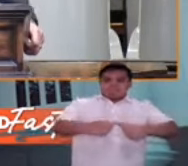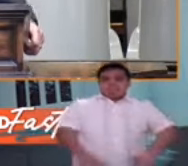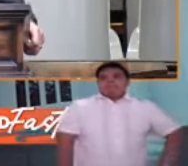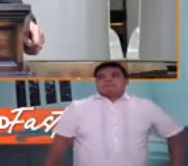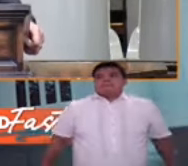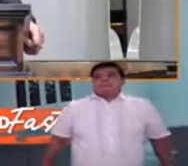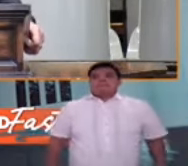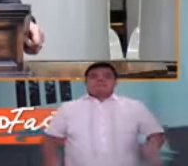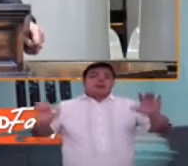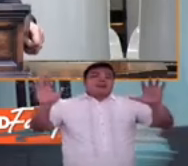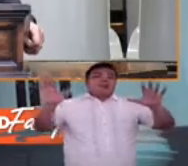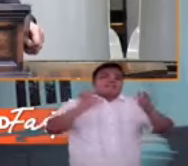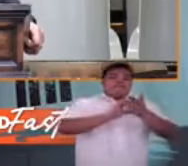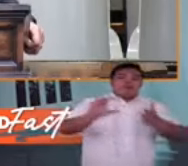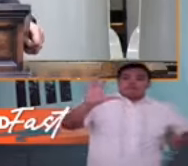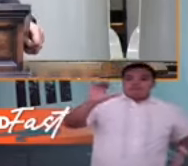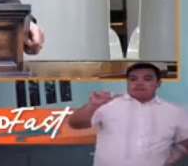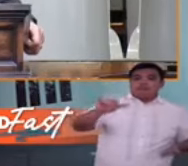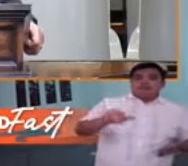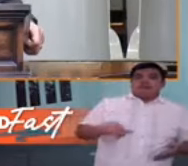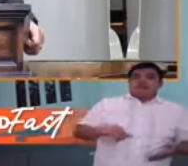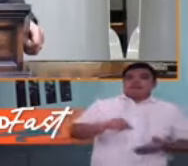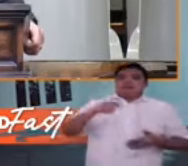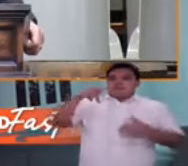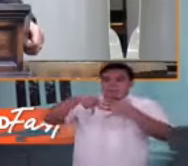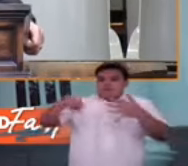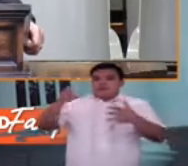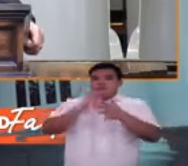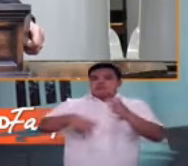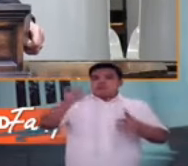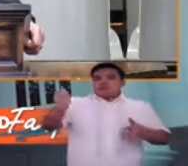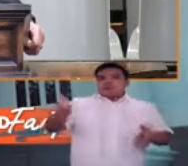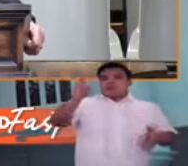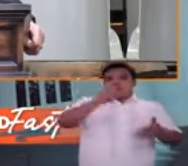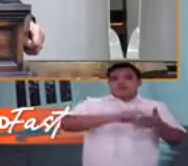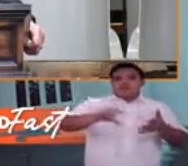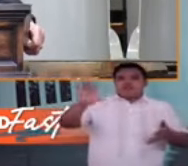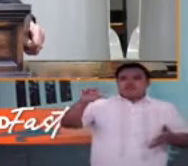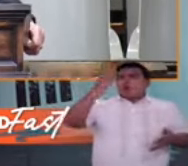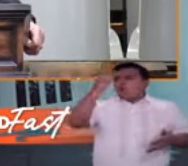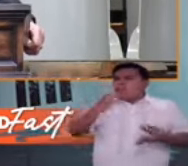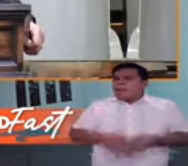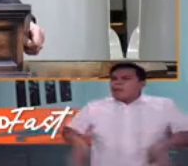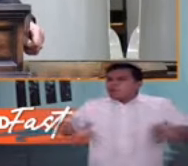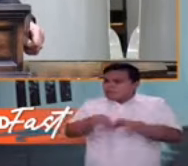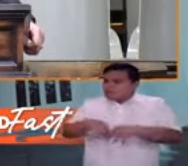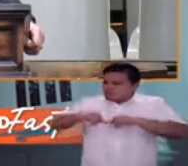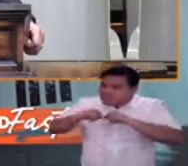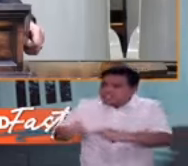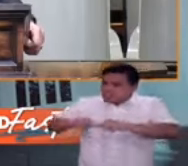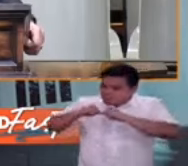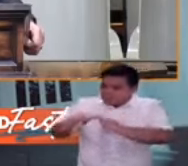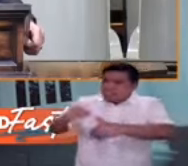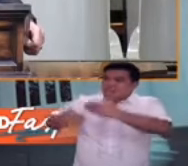Verse number 15 of the same chapter, Proverbs 22. Look at verse number 15. Why is it important to be consistent